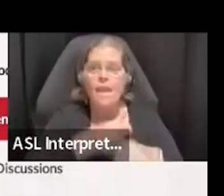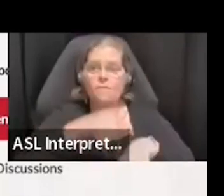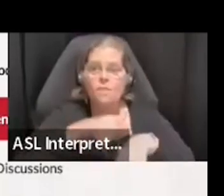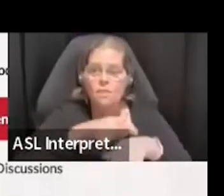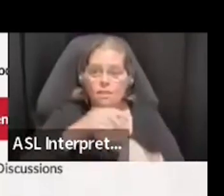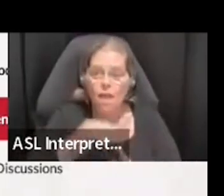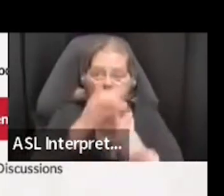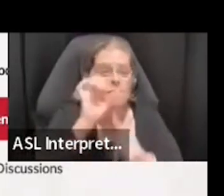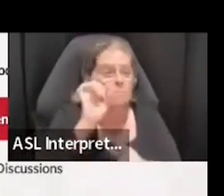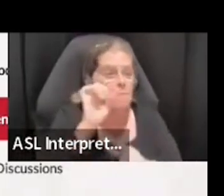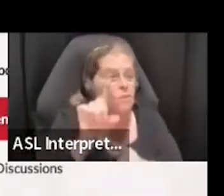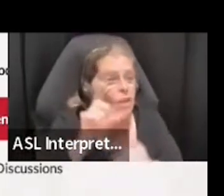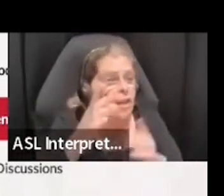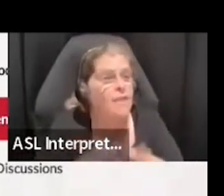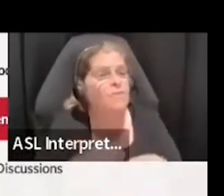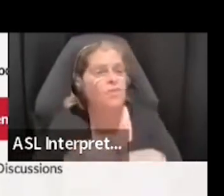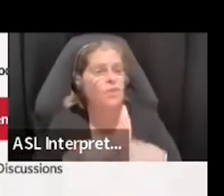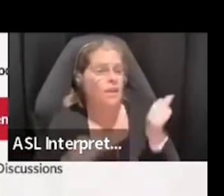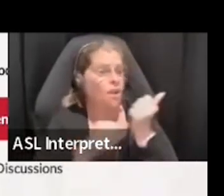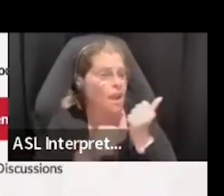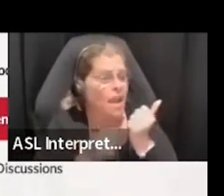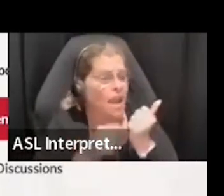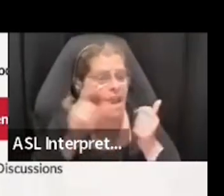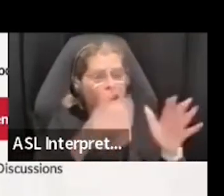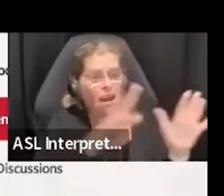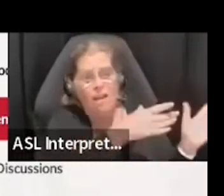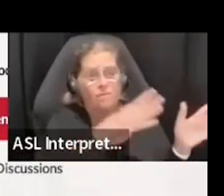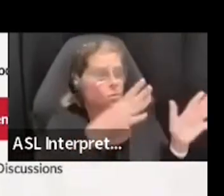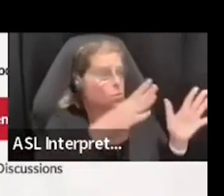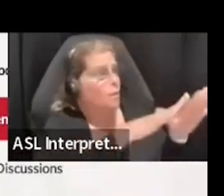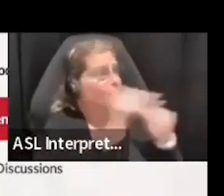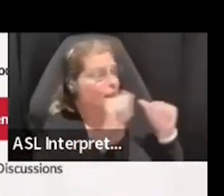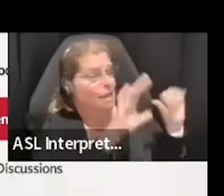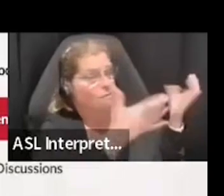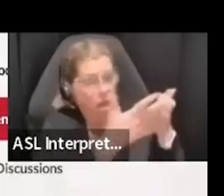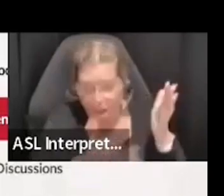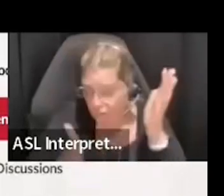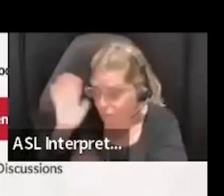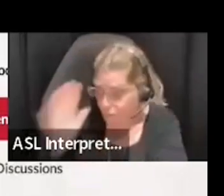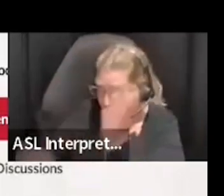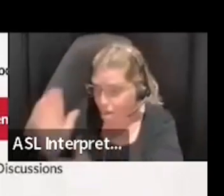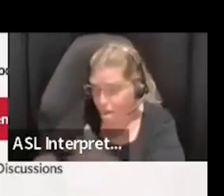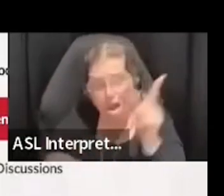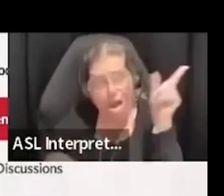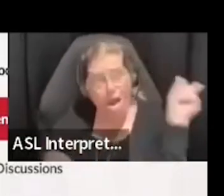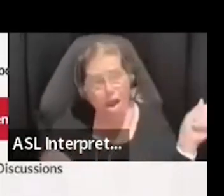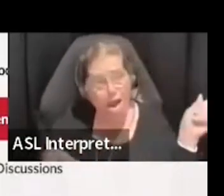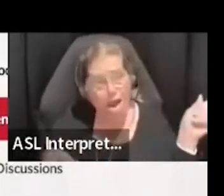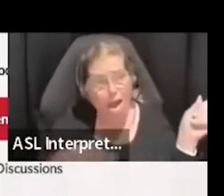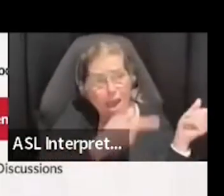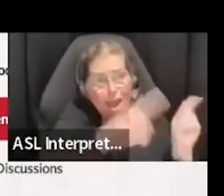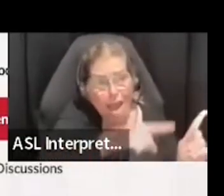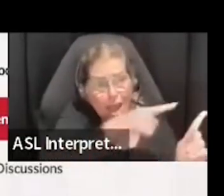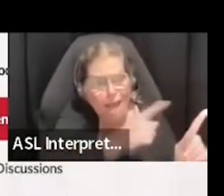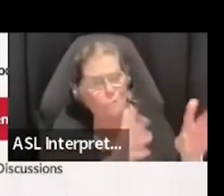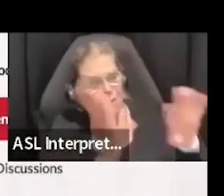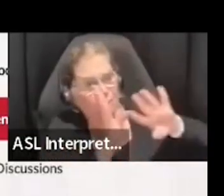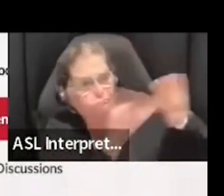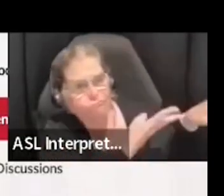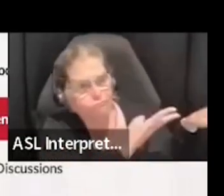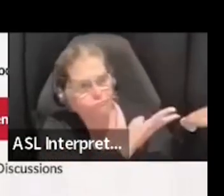is removed from their classroom to deal with another crisis, it takes away from the individual support needed to those students in